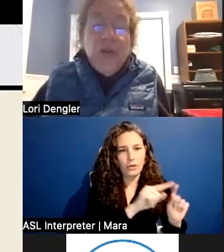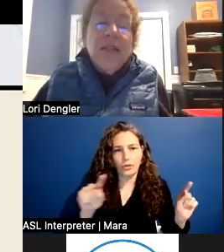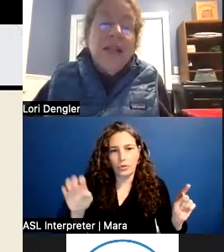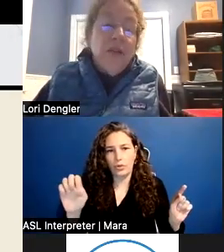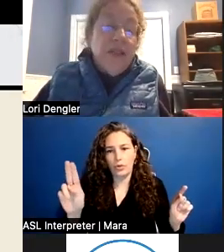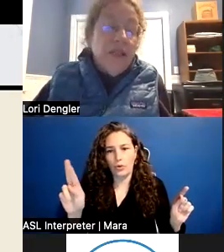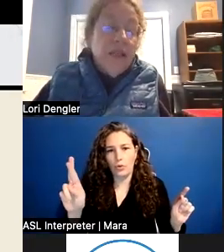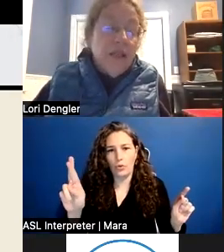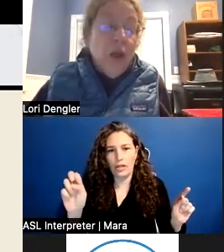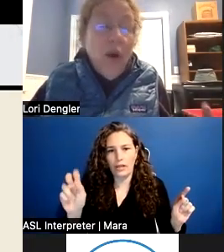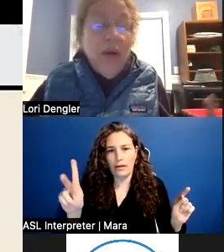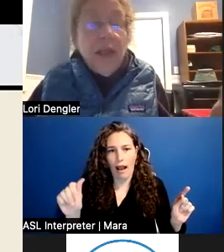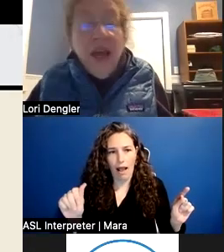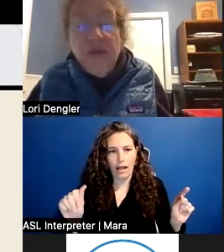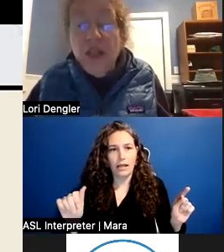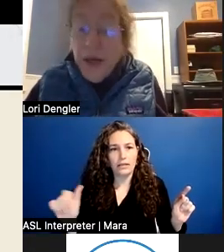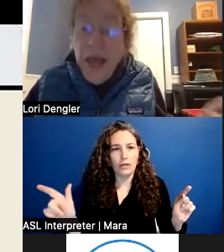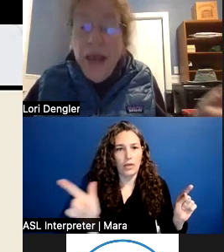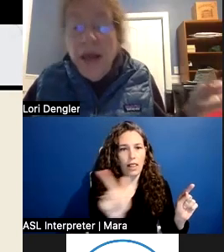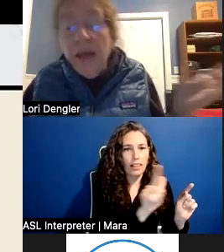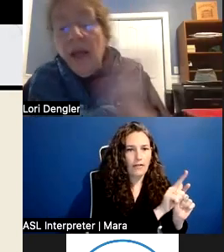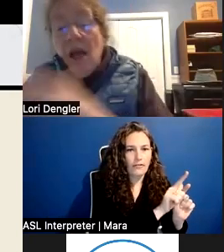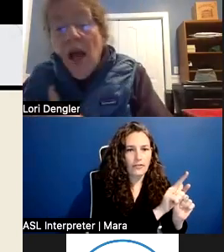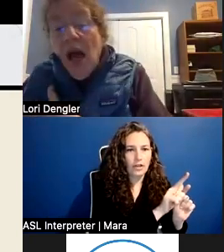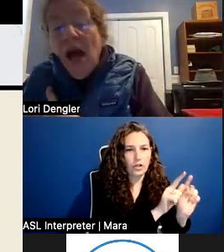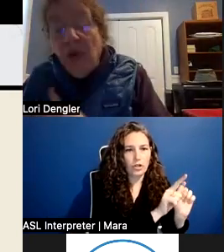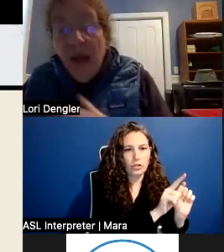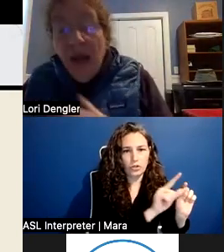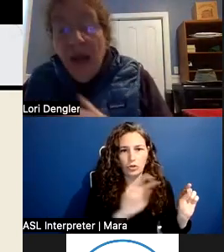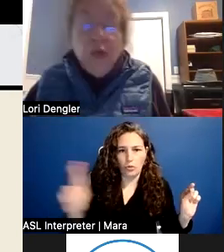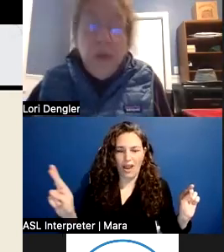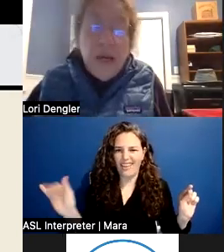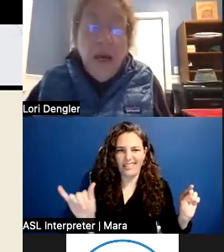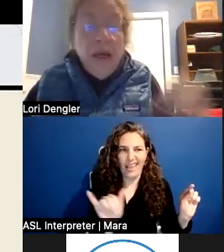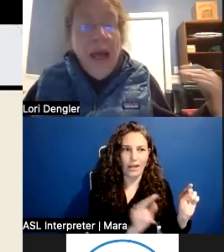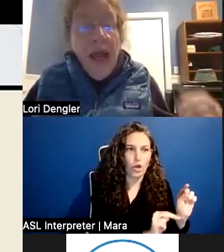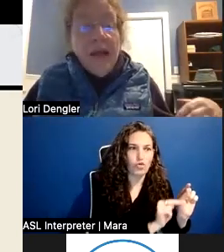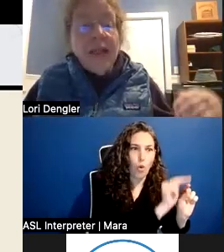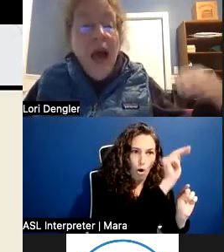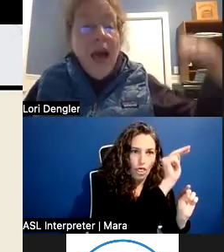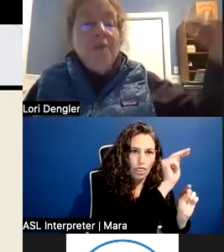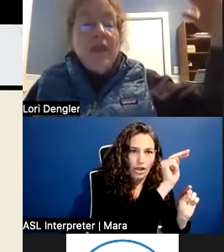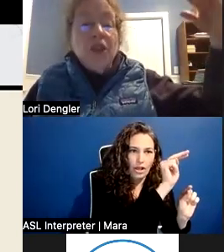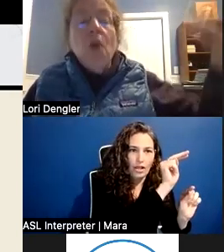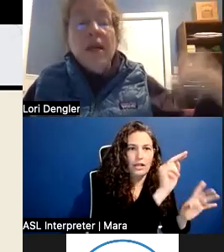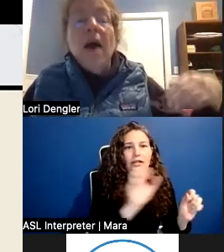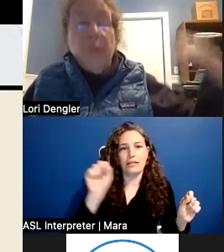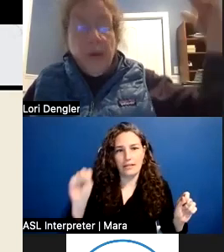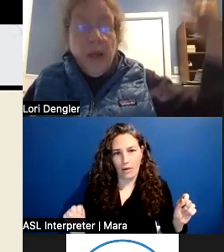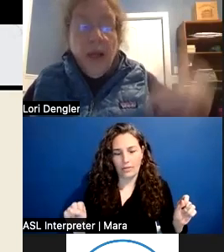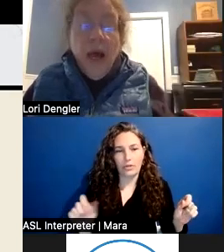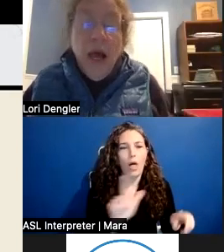north to south distance. So on the left is Arcata, on the right is Eureka, and time is going